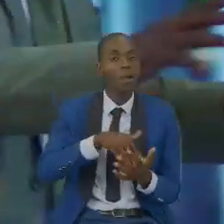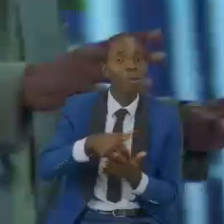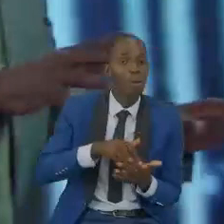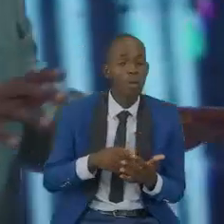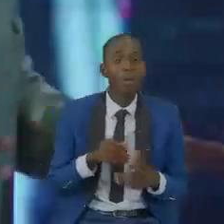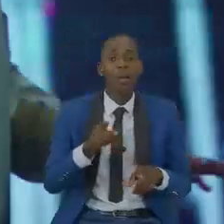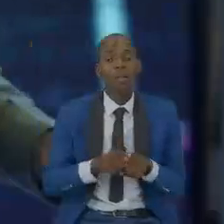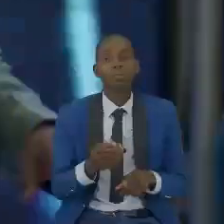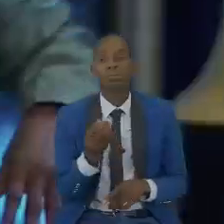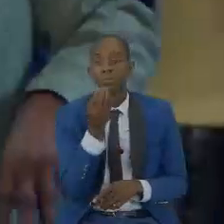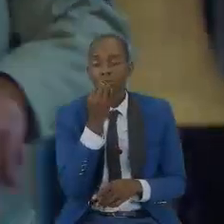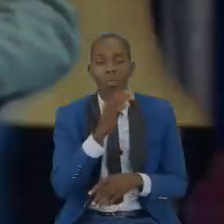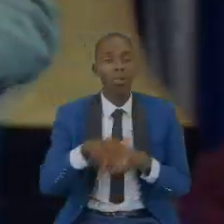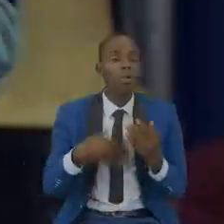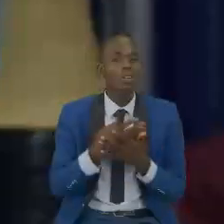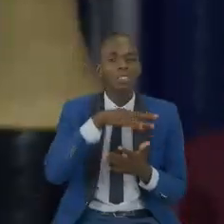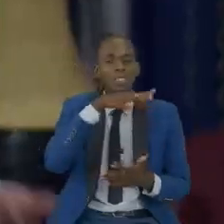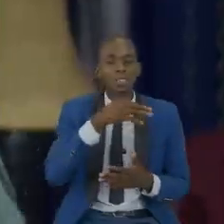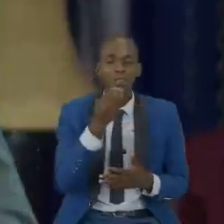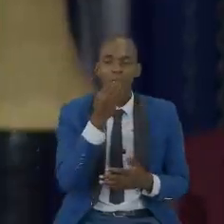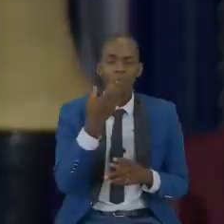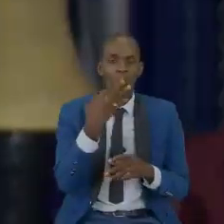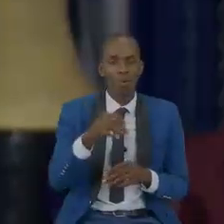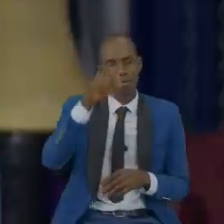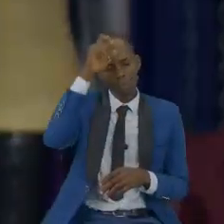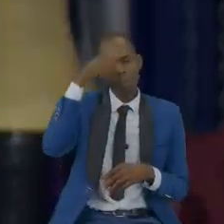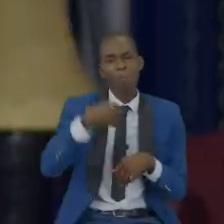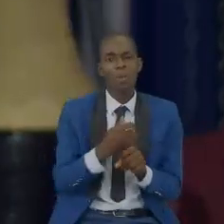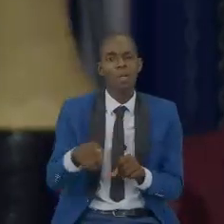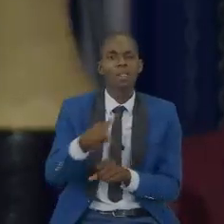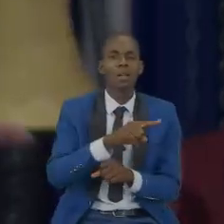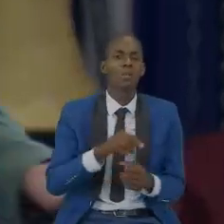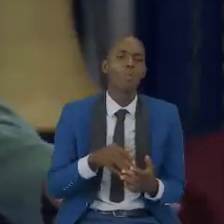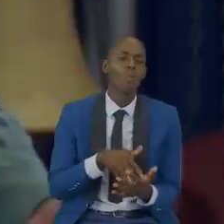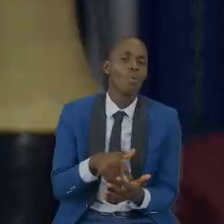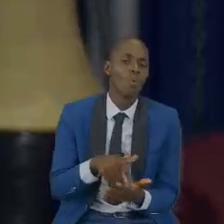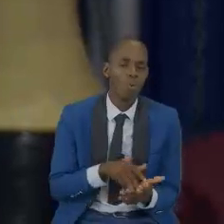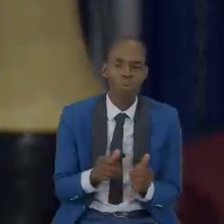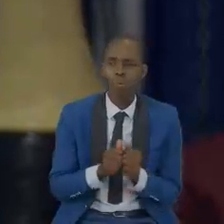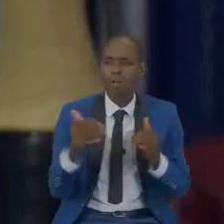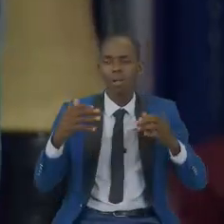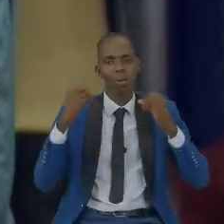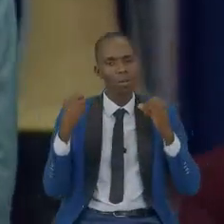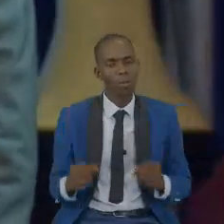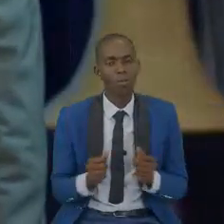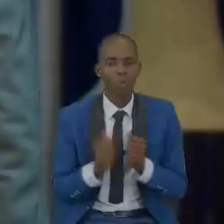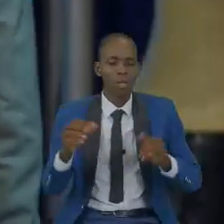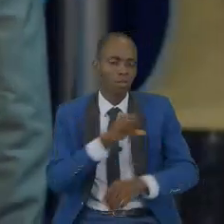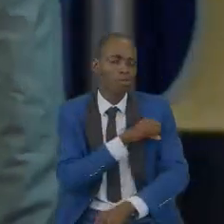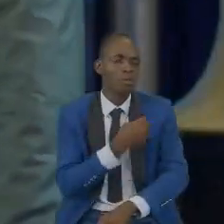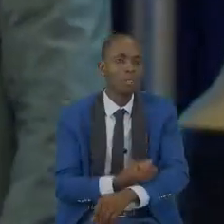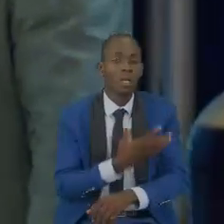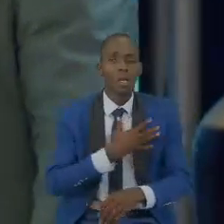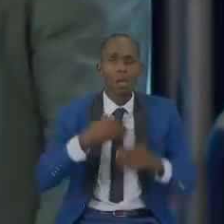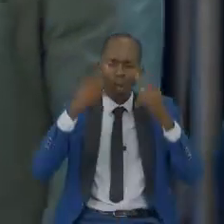ate all those things of Egypt, it made them powerless, it made them without strength, without backbone. And Moses